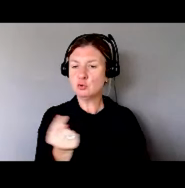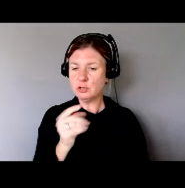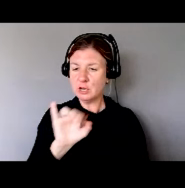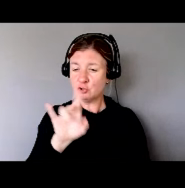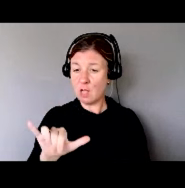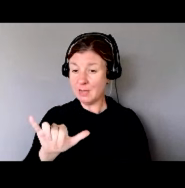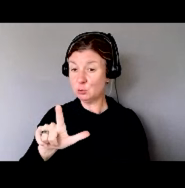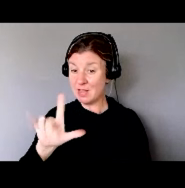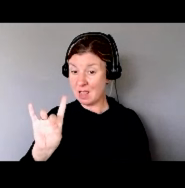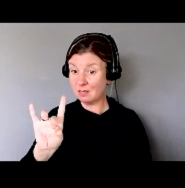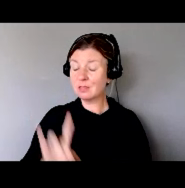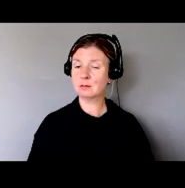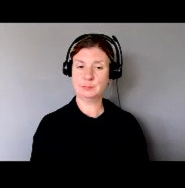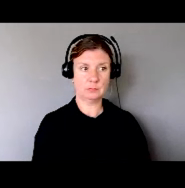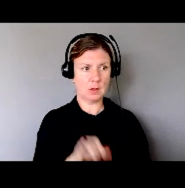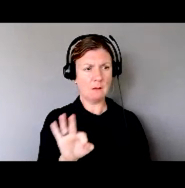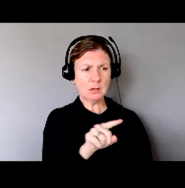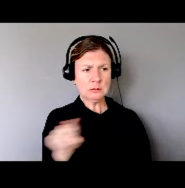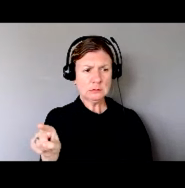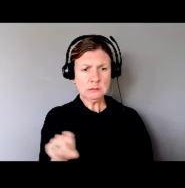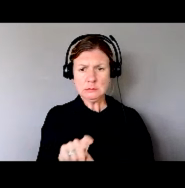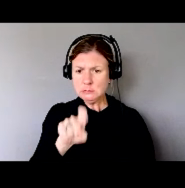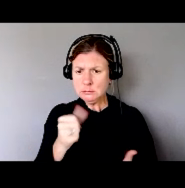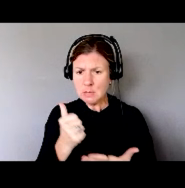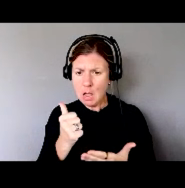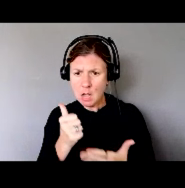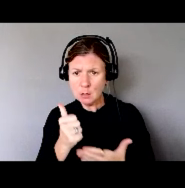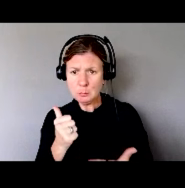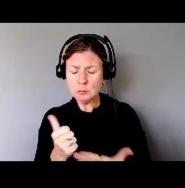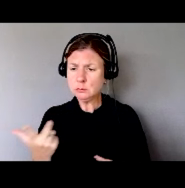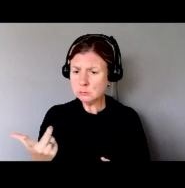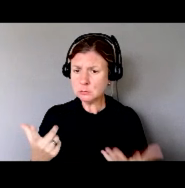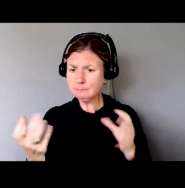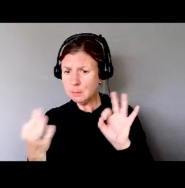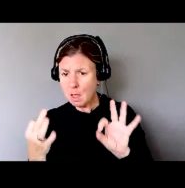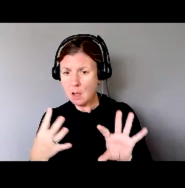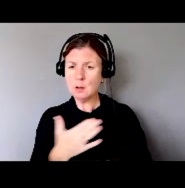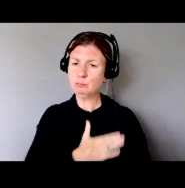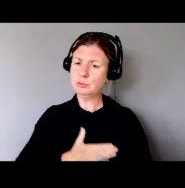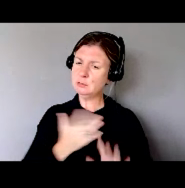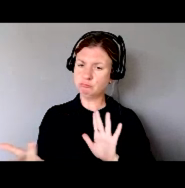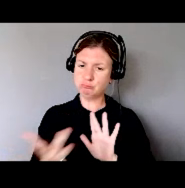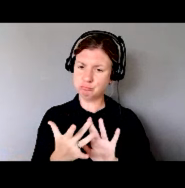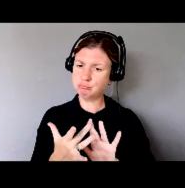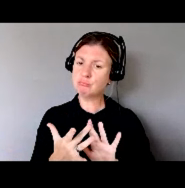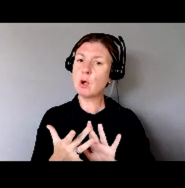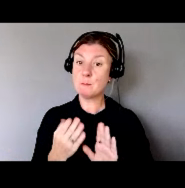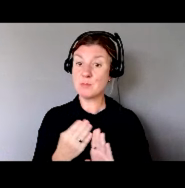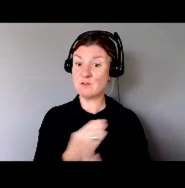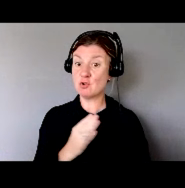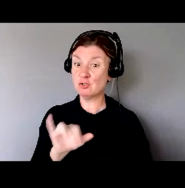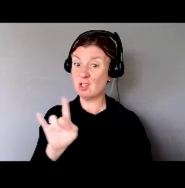If you need help or want feedback on your application in progress, please contact me no later than July